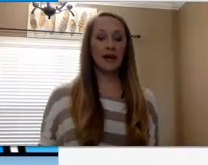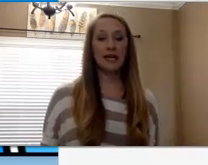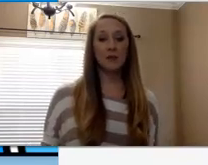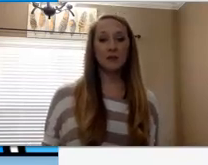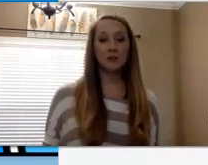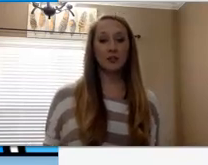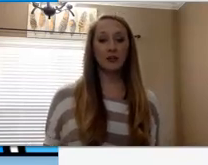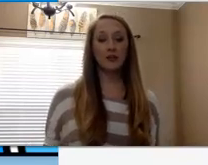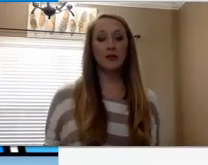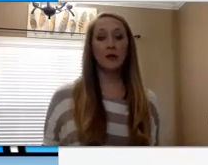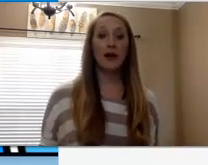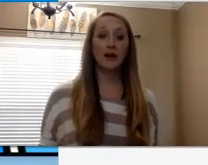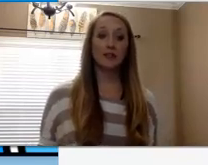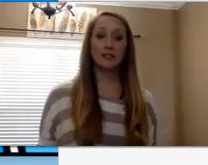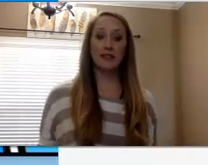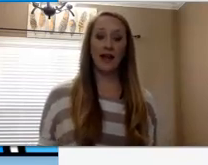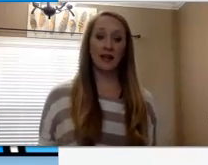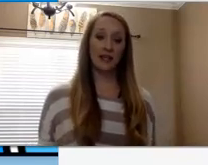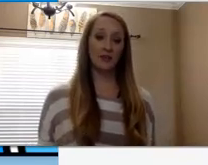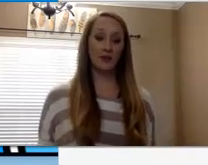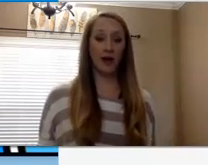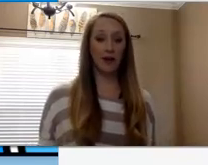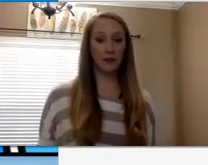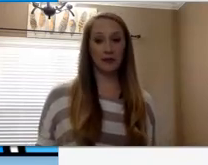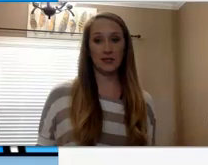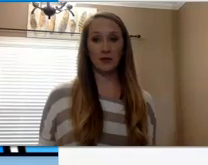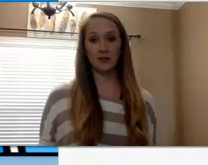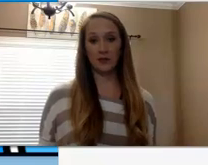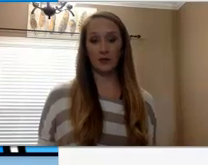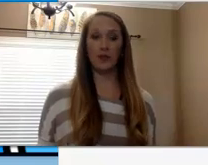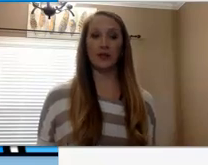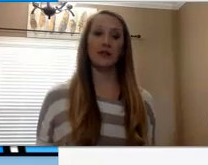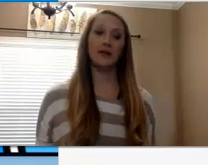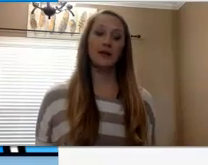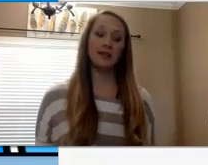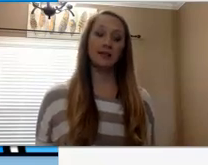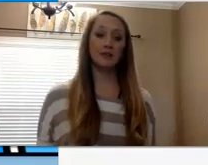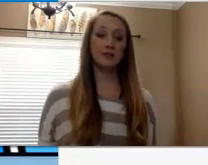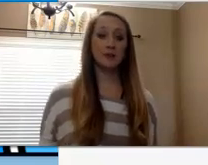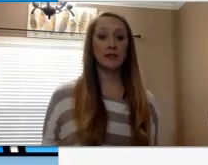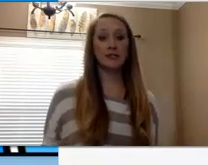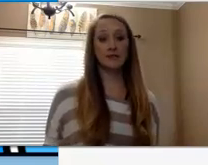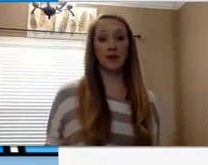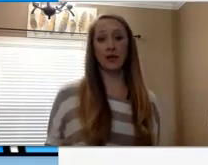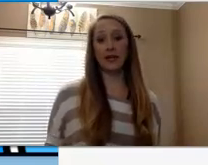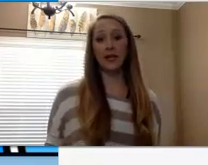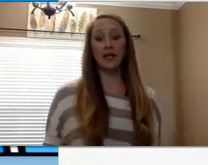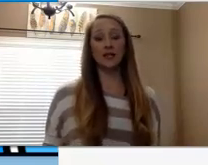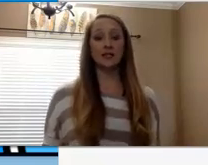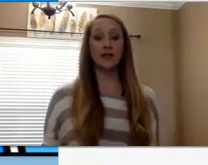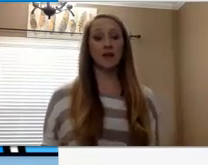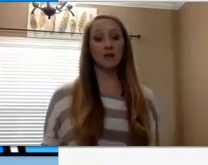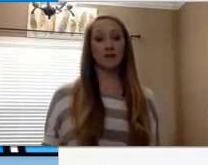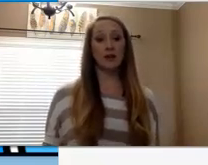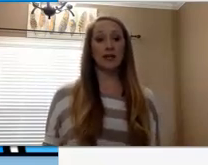Hey everybody, I'm going to show you how to sign each of our high frequency words for the week. Okay, so the first one is fun.